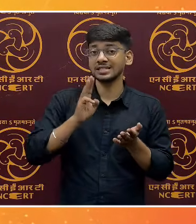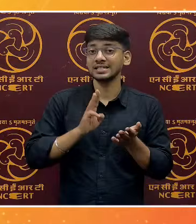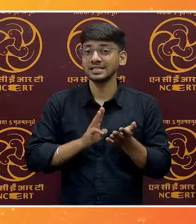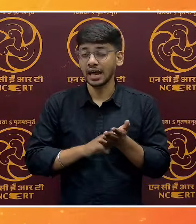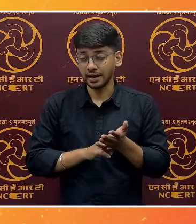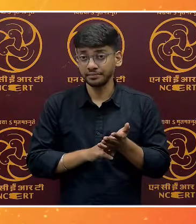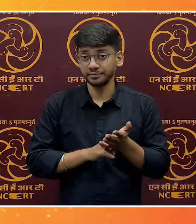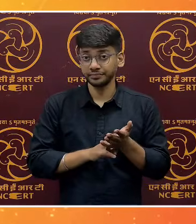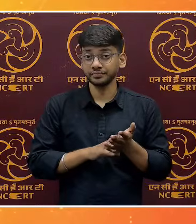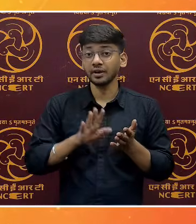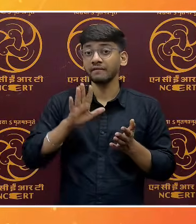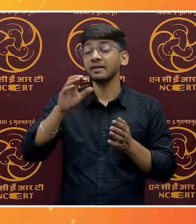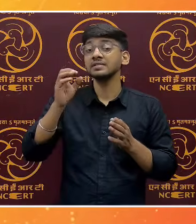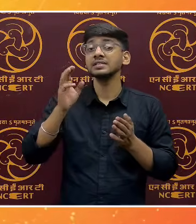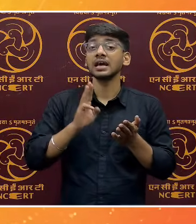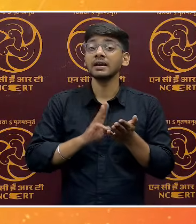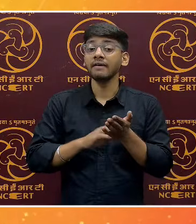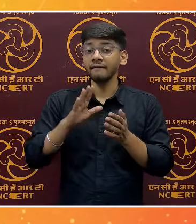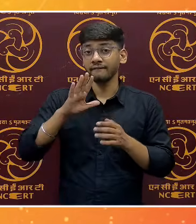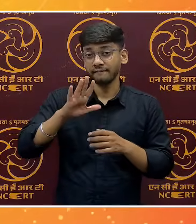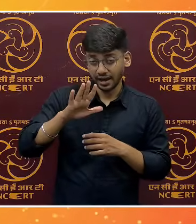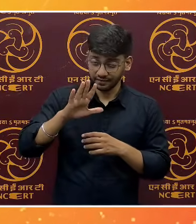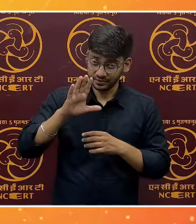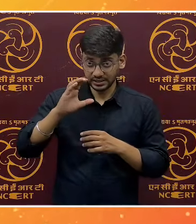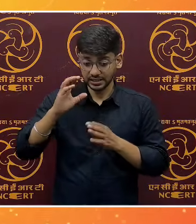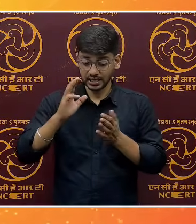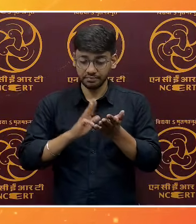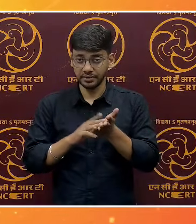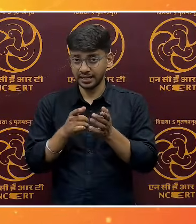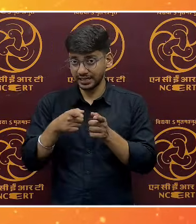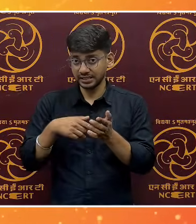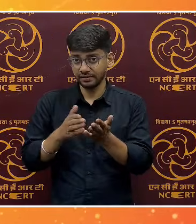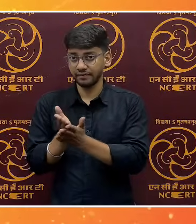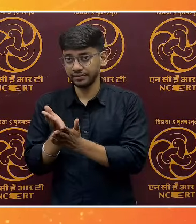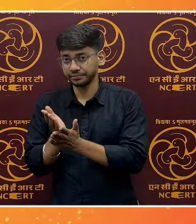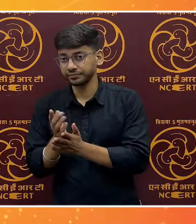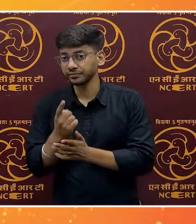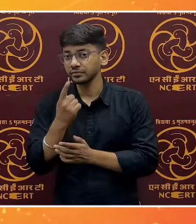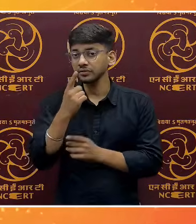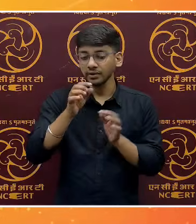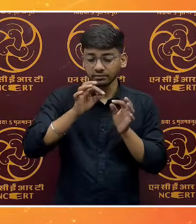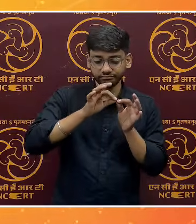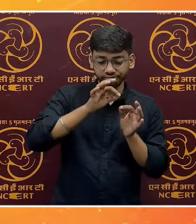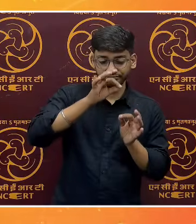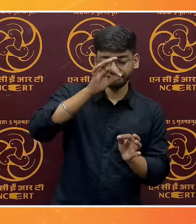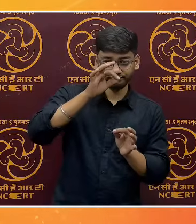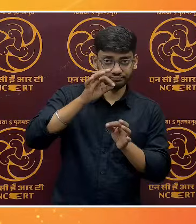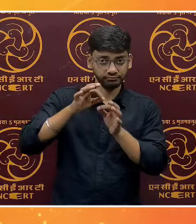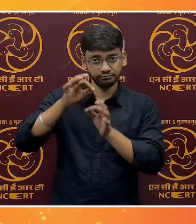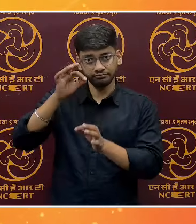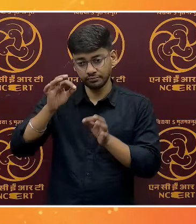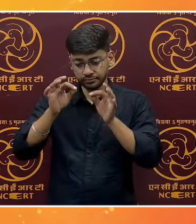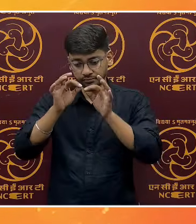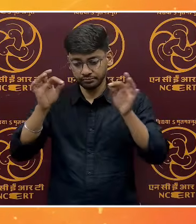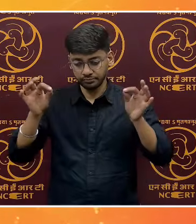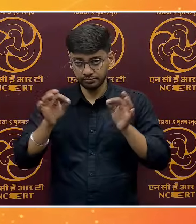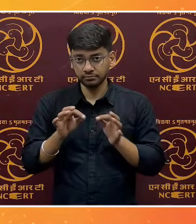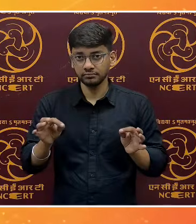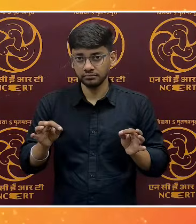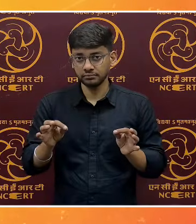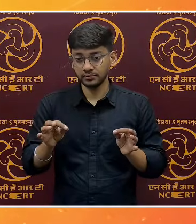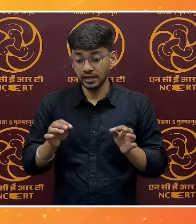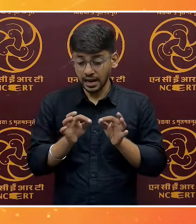centimeter. Here I am choosing 5 centimeter. So this way we can see one rectangle has been performed, and the length is